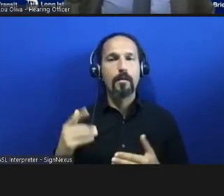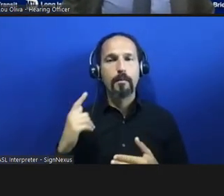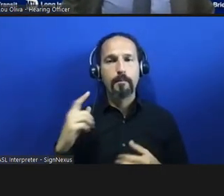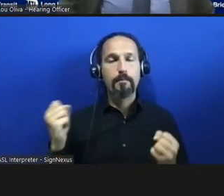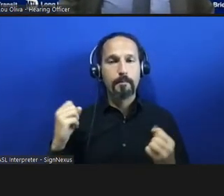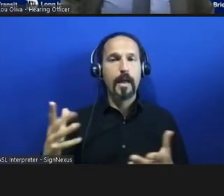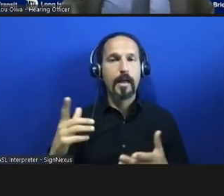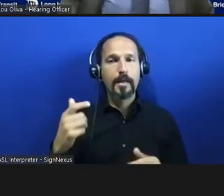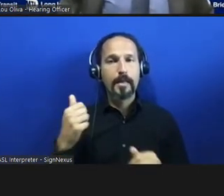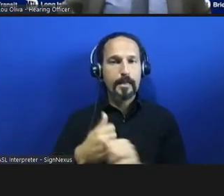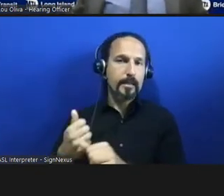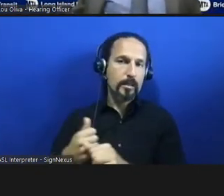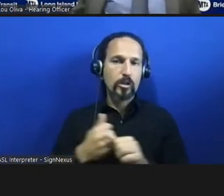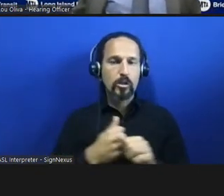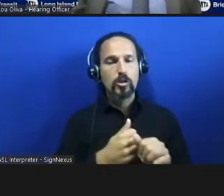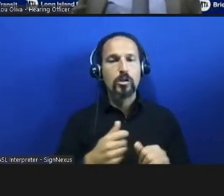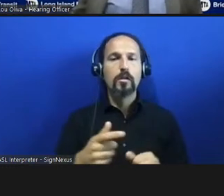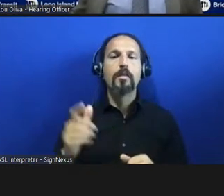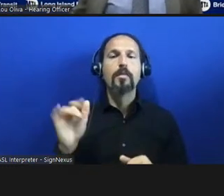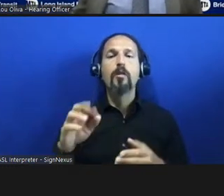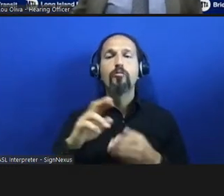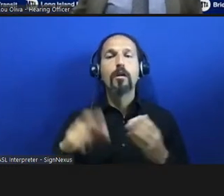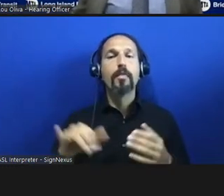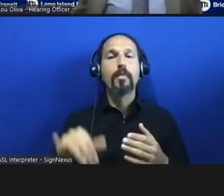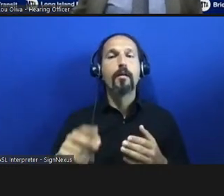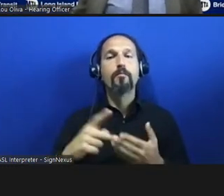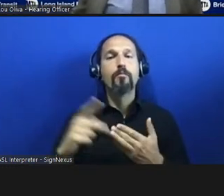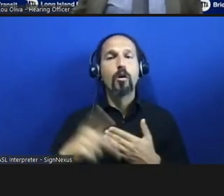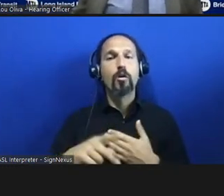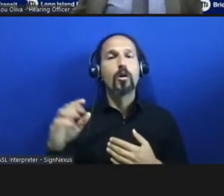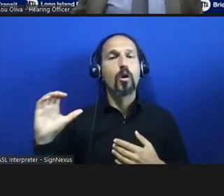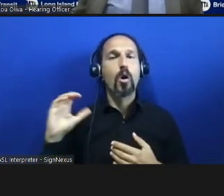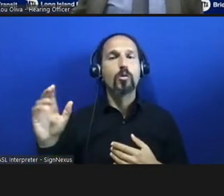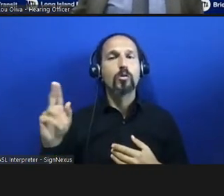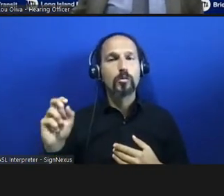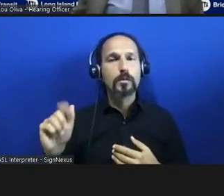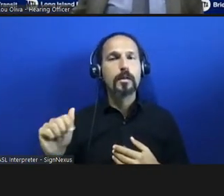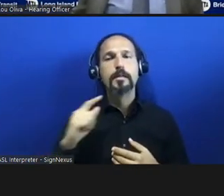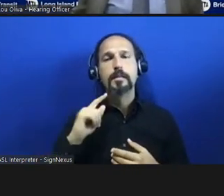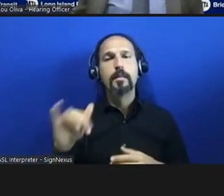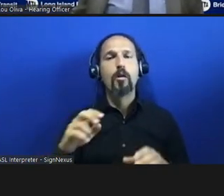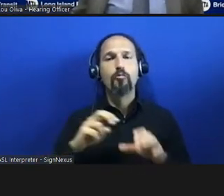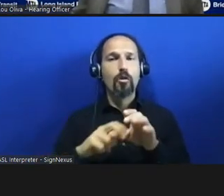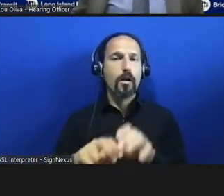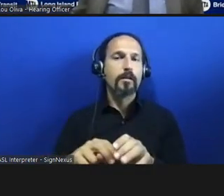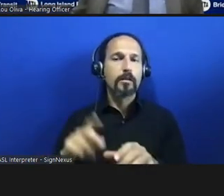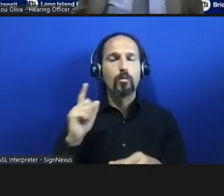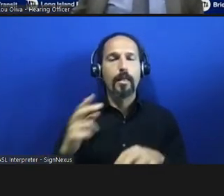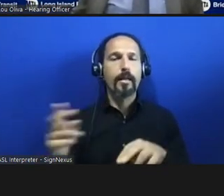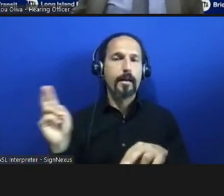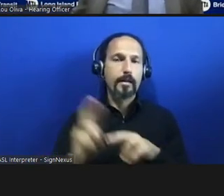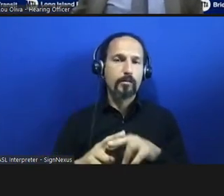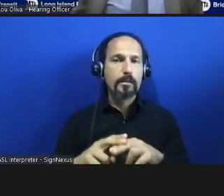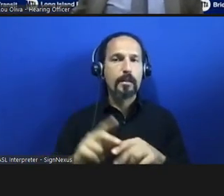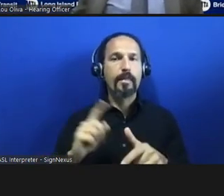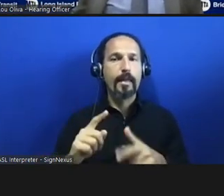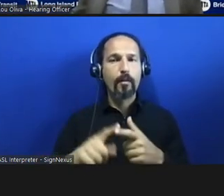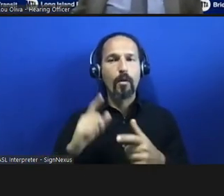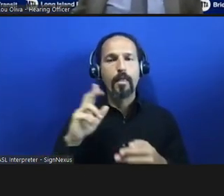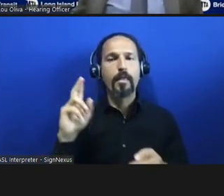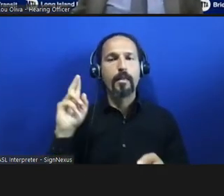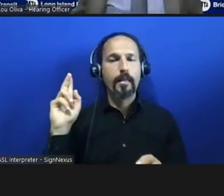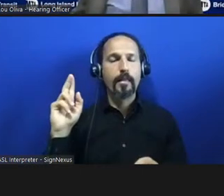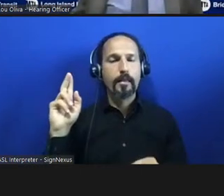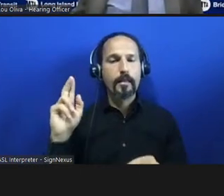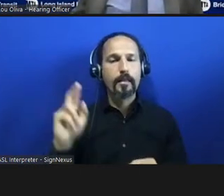of millions each year as a result of the program Coach USA believes that ridership of buses will increase therefore further decreasing